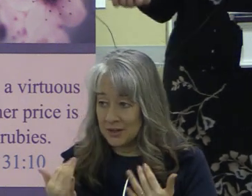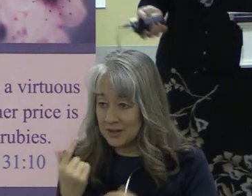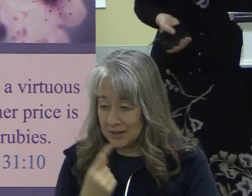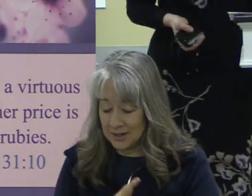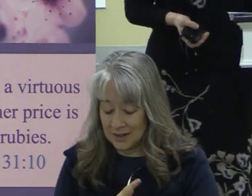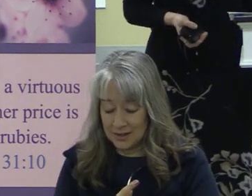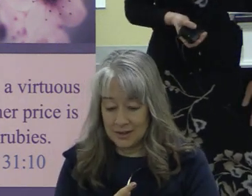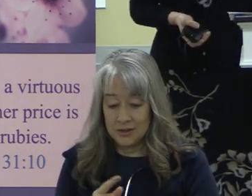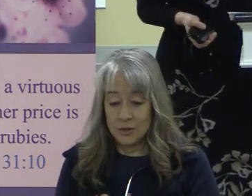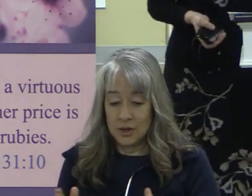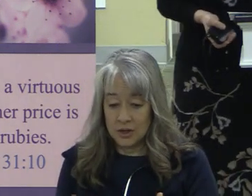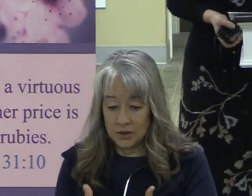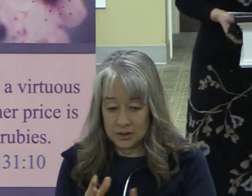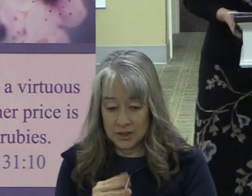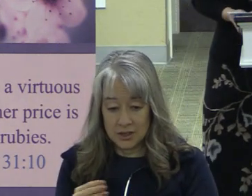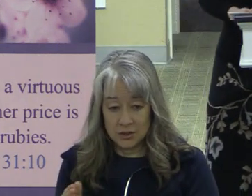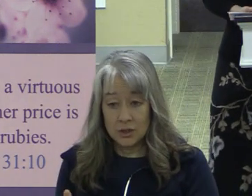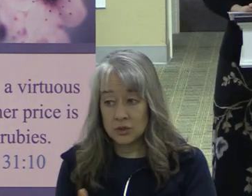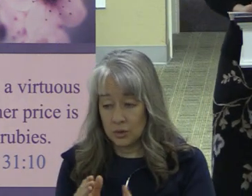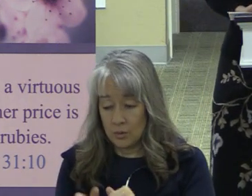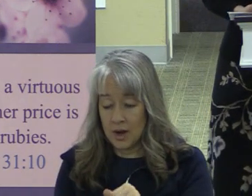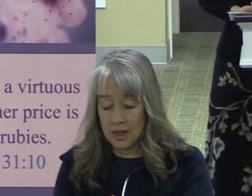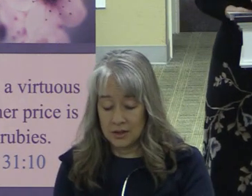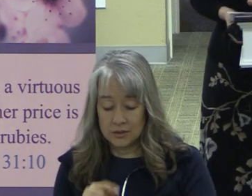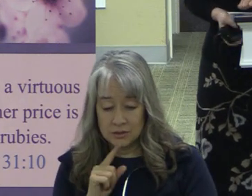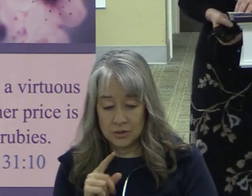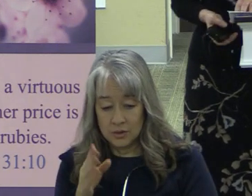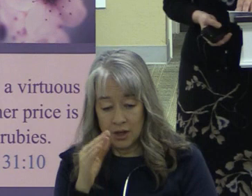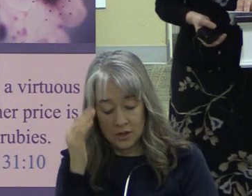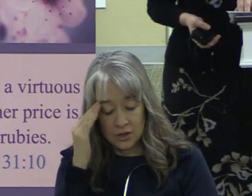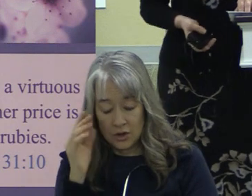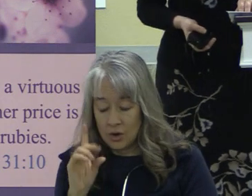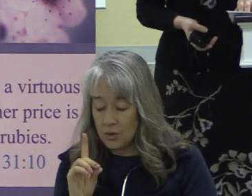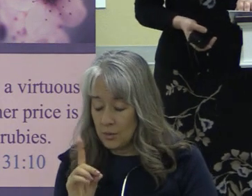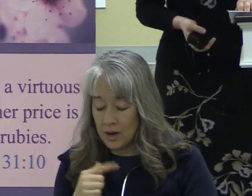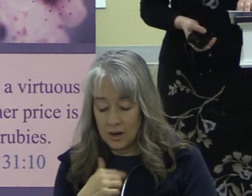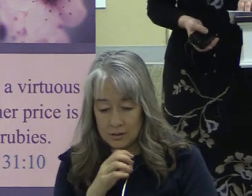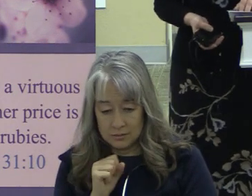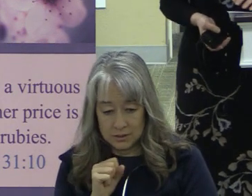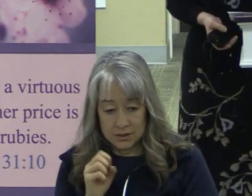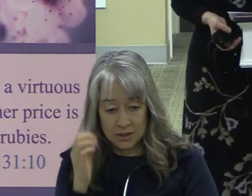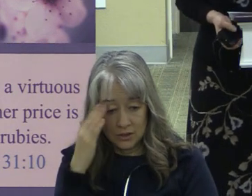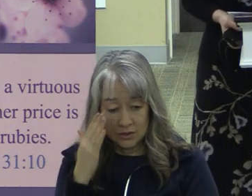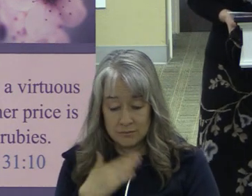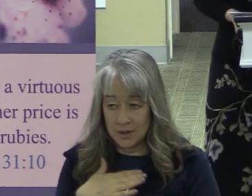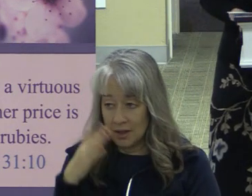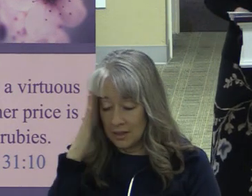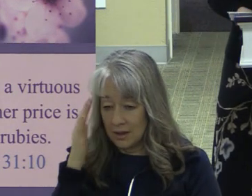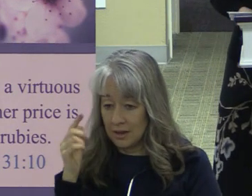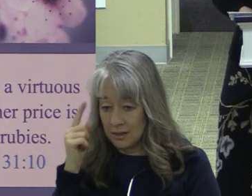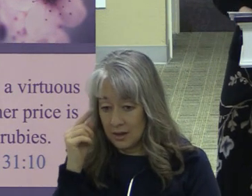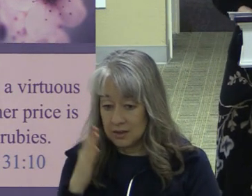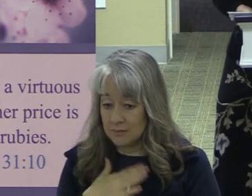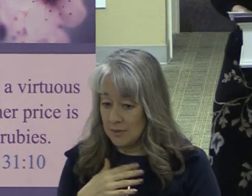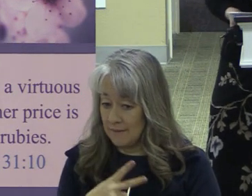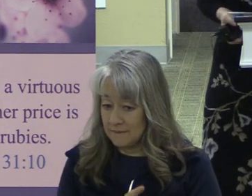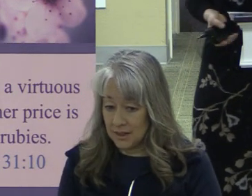today, to encourage and exhort one another. So God knew right where I was. He knows my thoughts and my